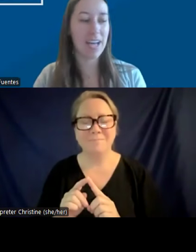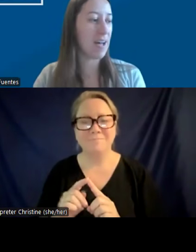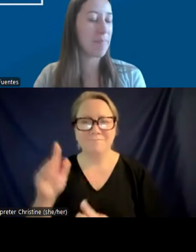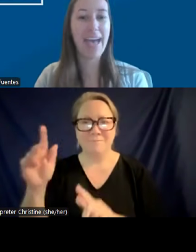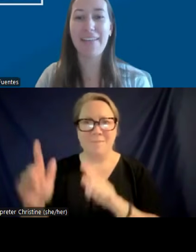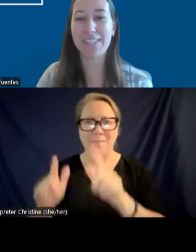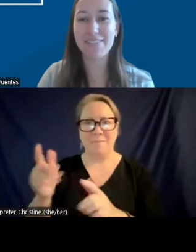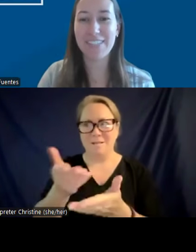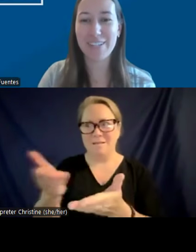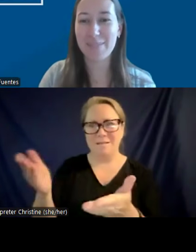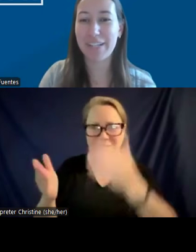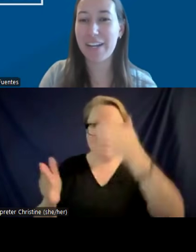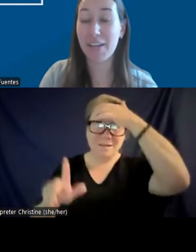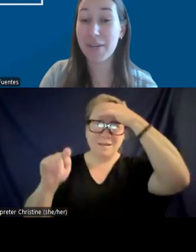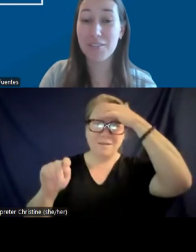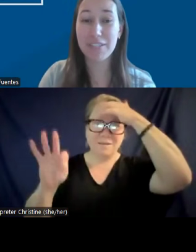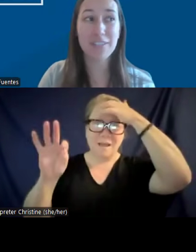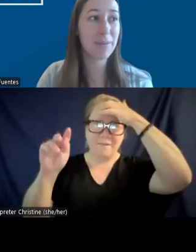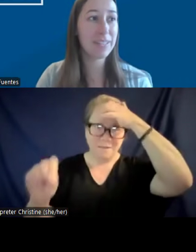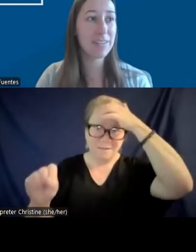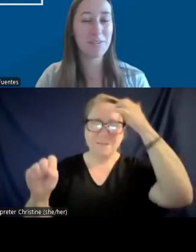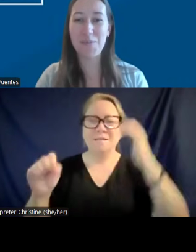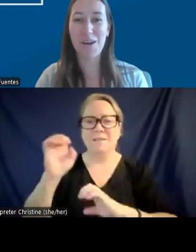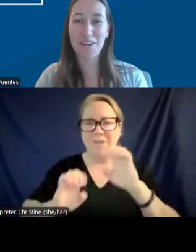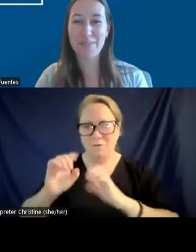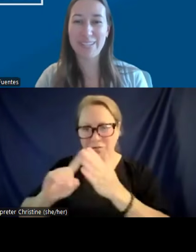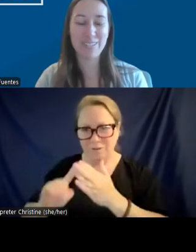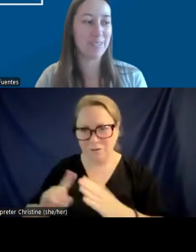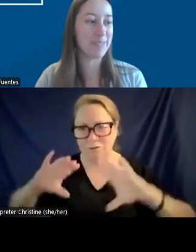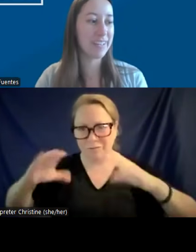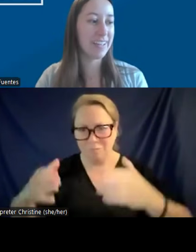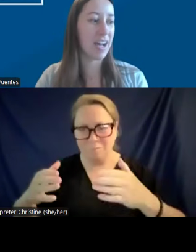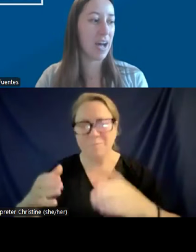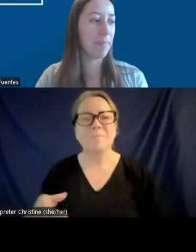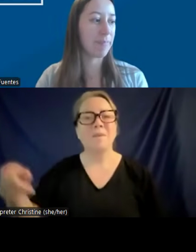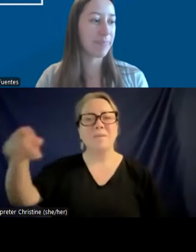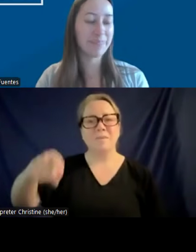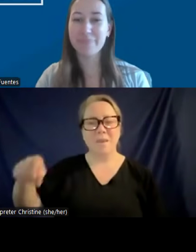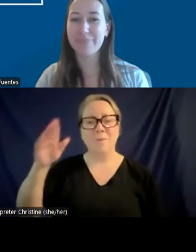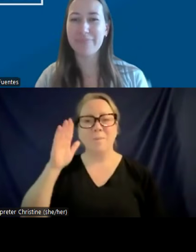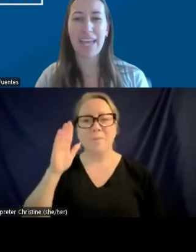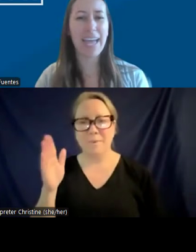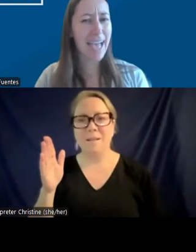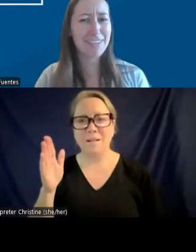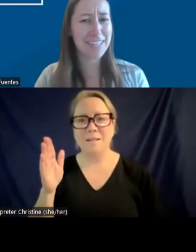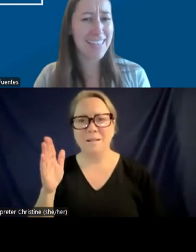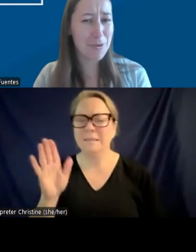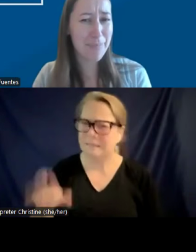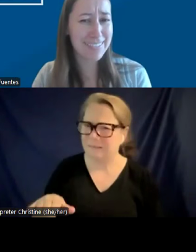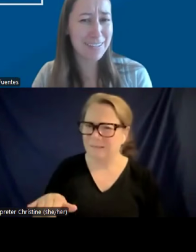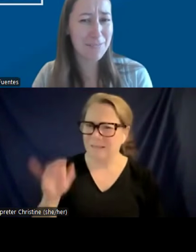folks at the Tufts Interdisciplinary Evaluation Research, I believe, who are going to, is that who I'm